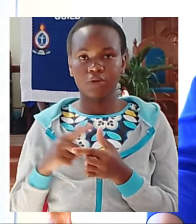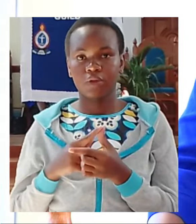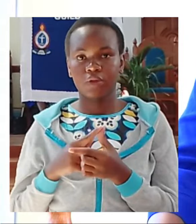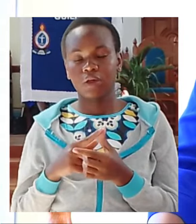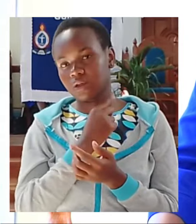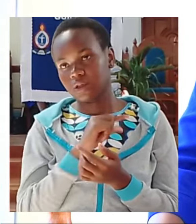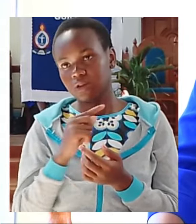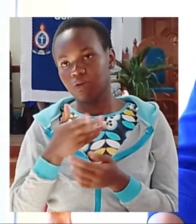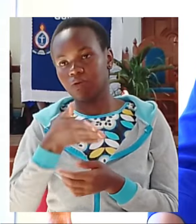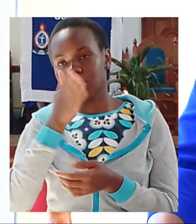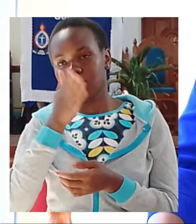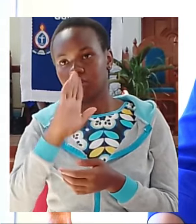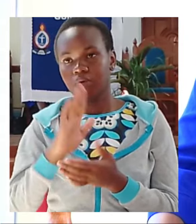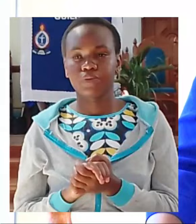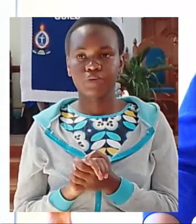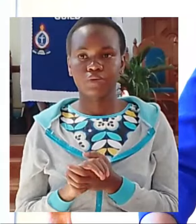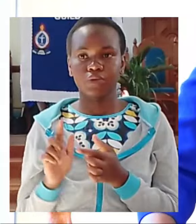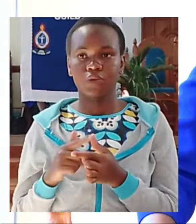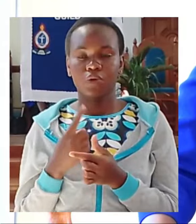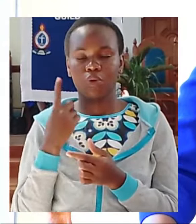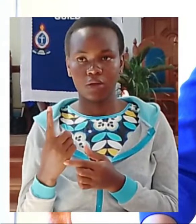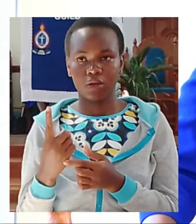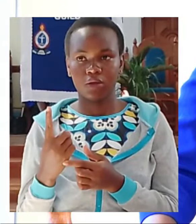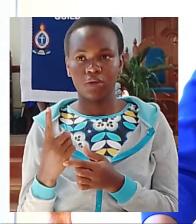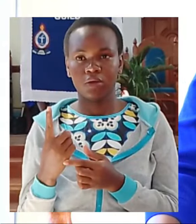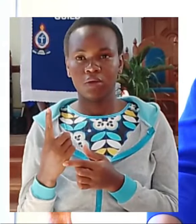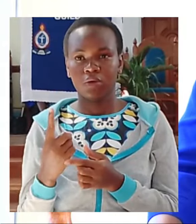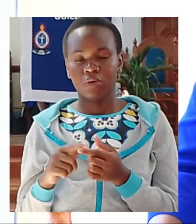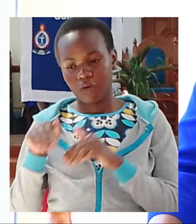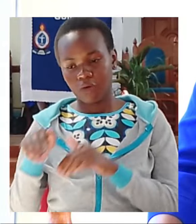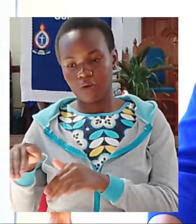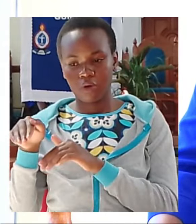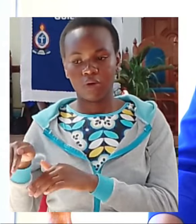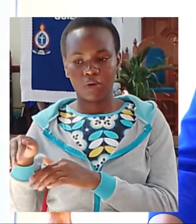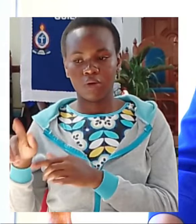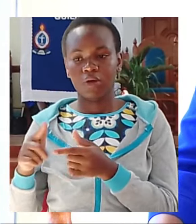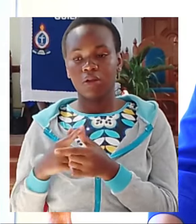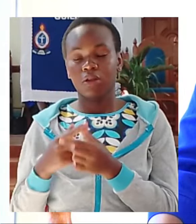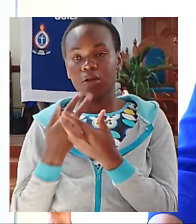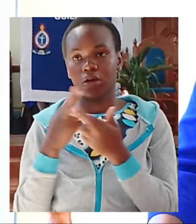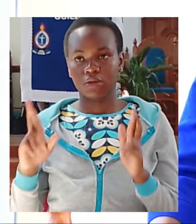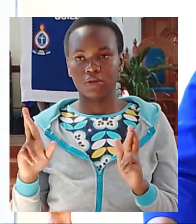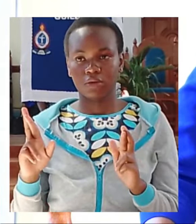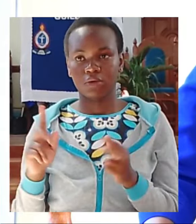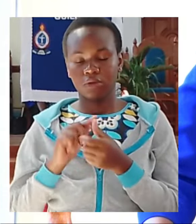wa Kristo. One to you if you cannot follow that righteousness.